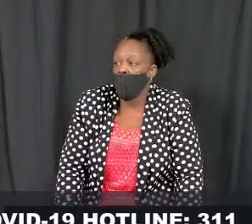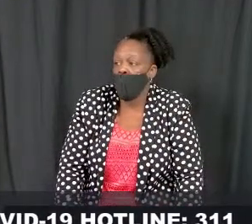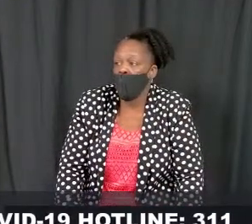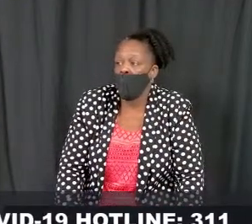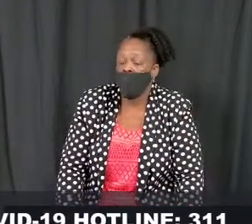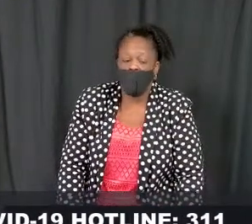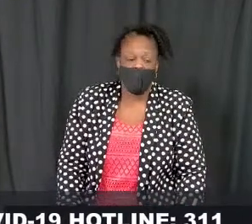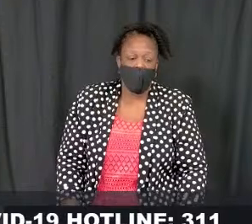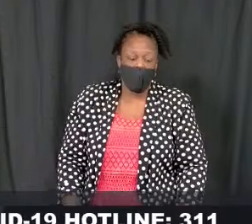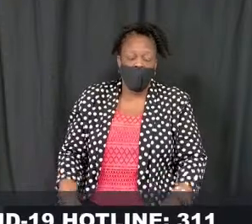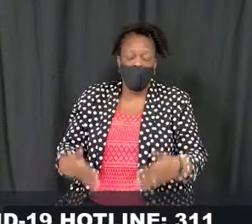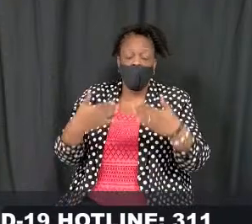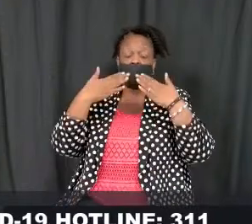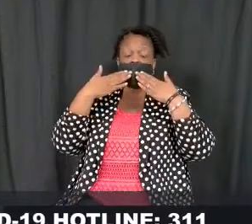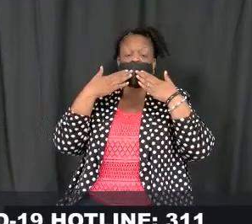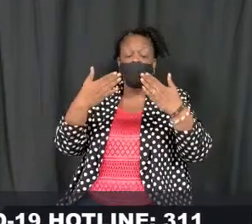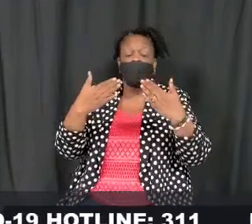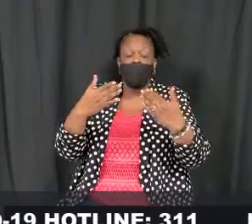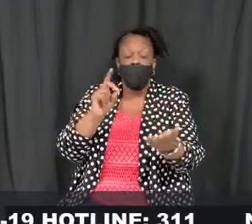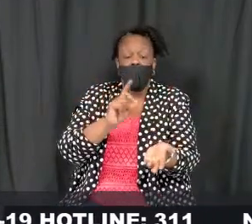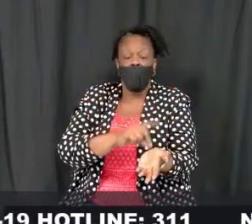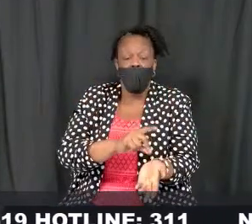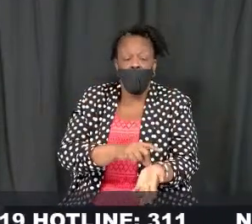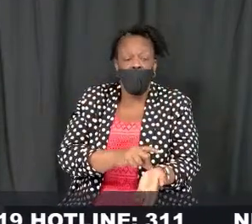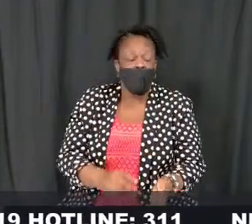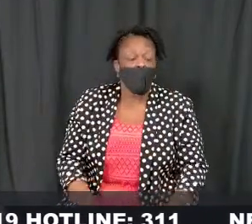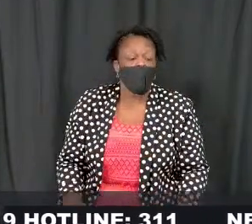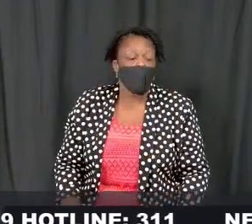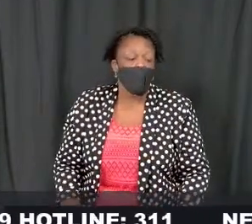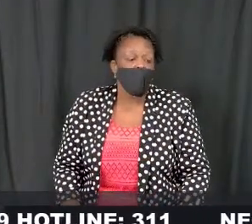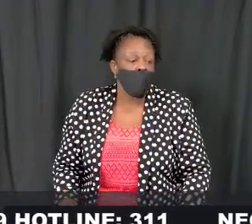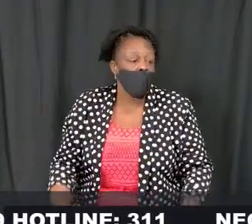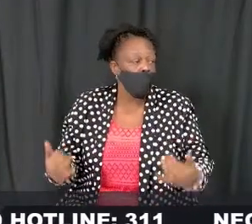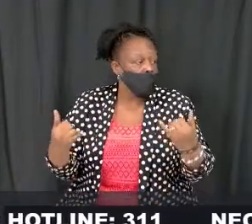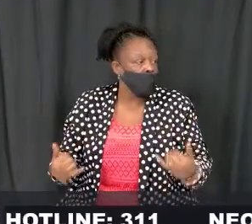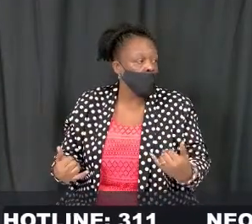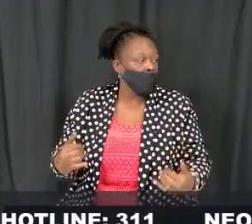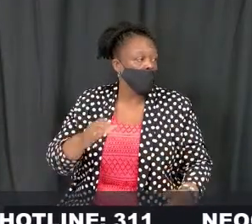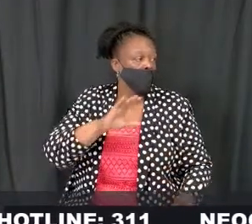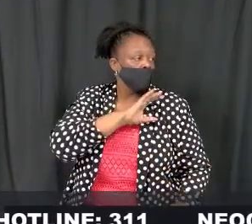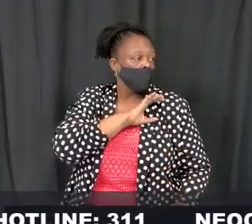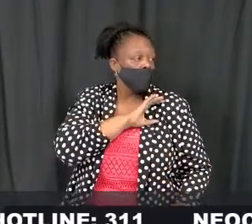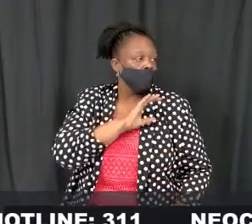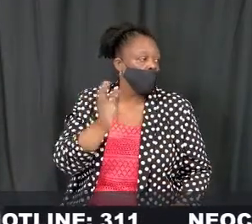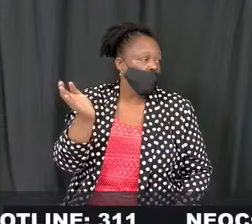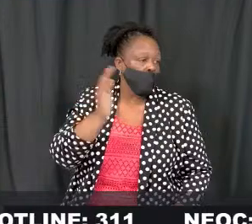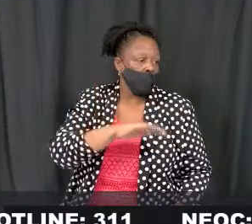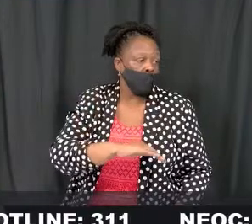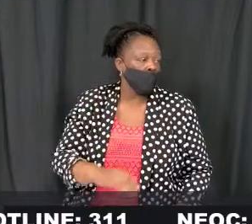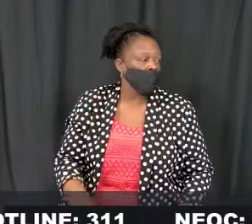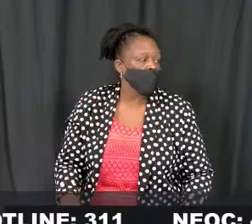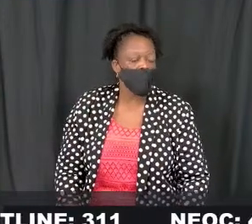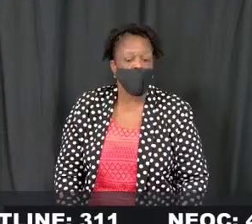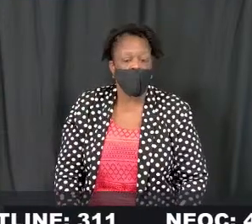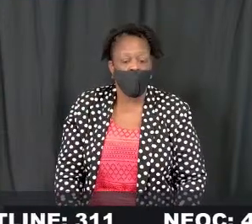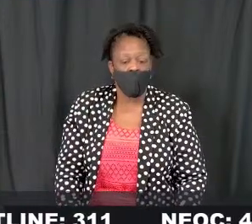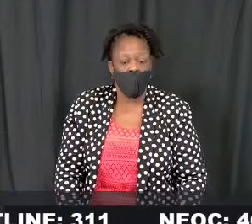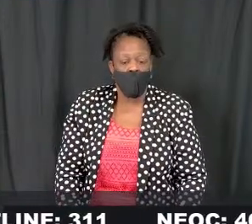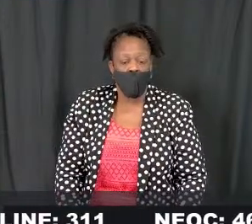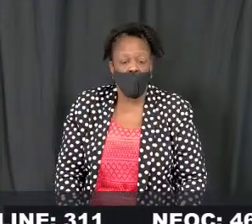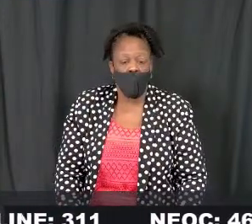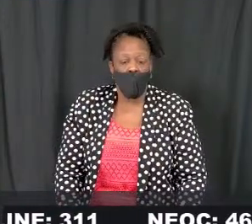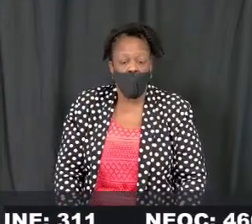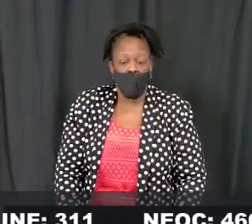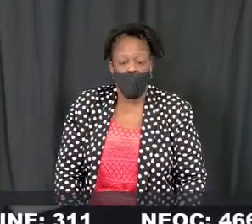Thank you, Dr. Wilkinson. I now invite Superintendent Cromwell Henry to give us his report.